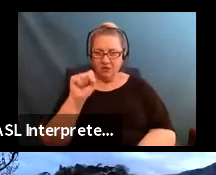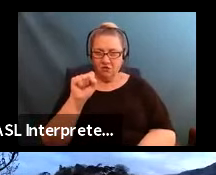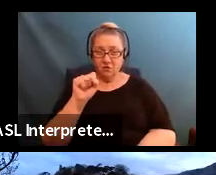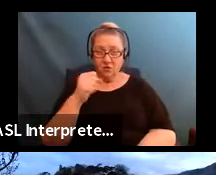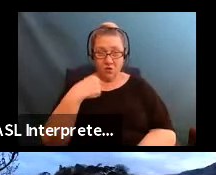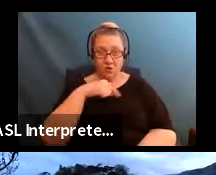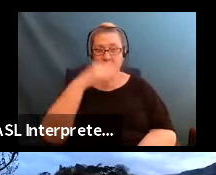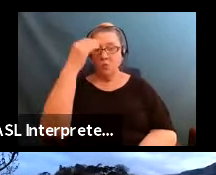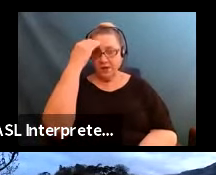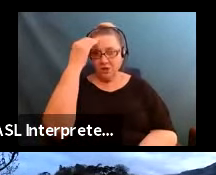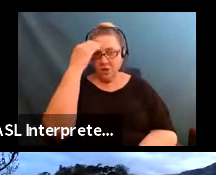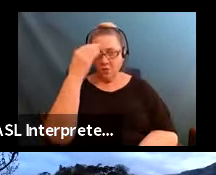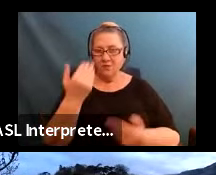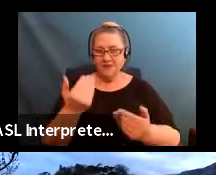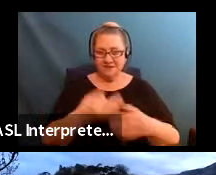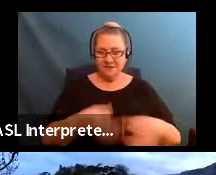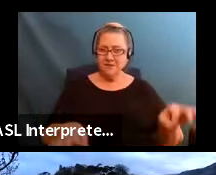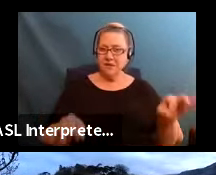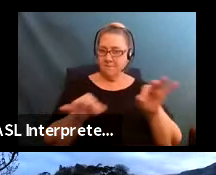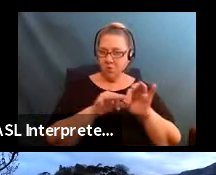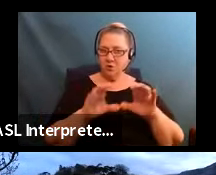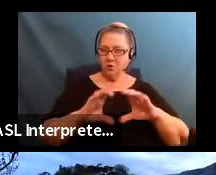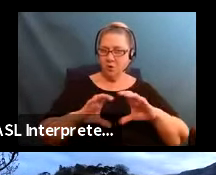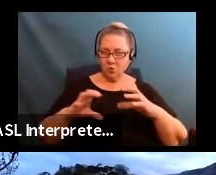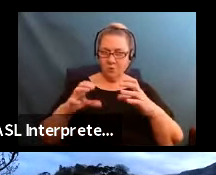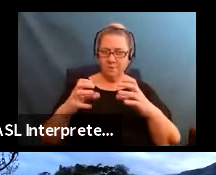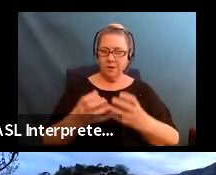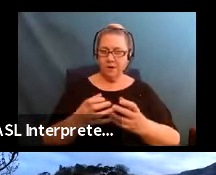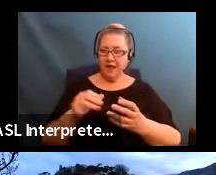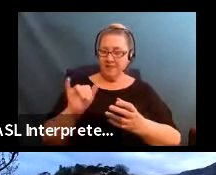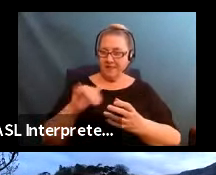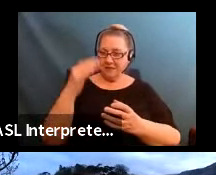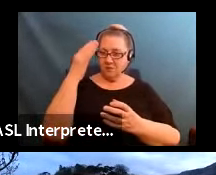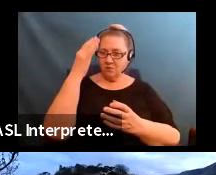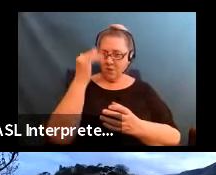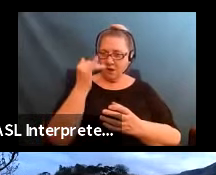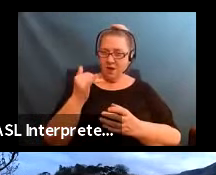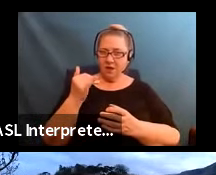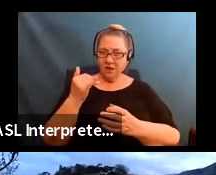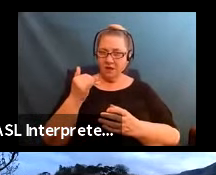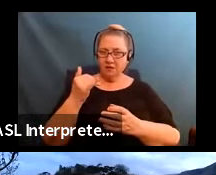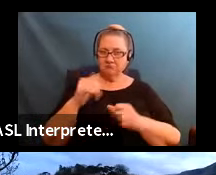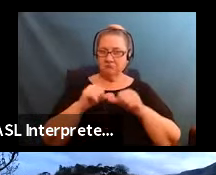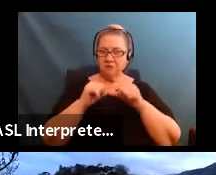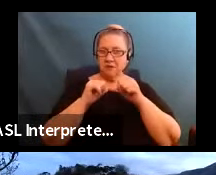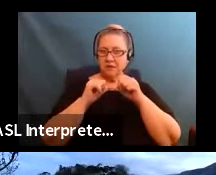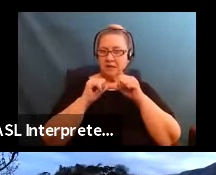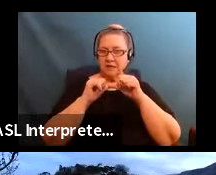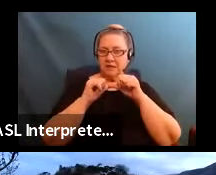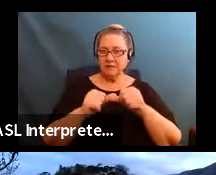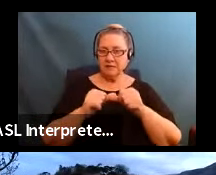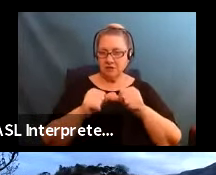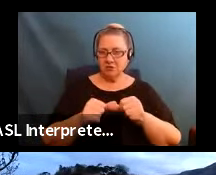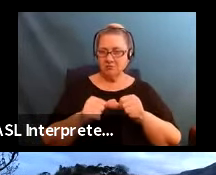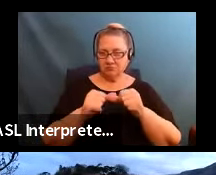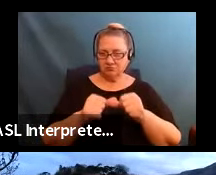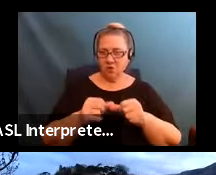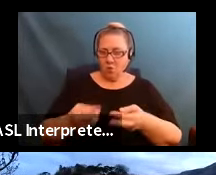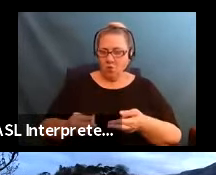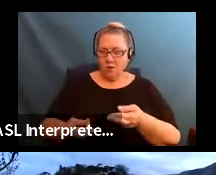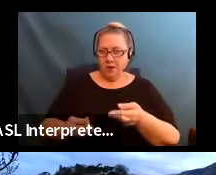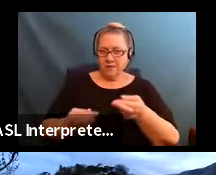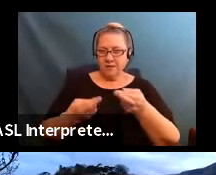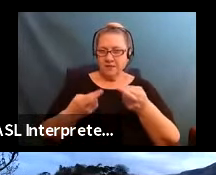know that this is an important group, and that is why that aspect of it is in the recommendations provided